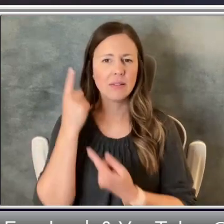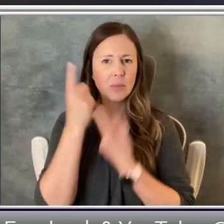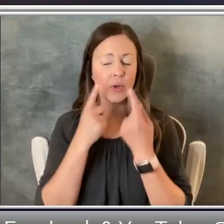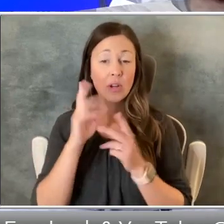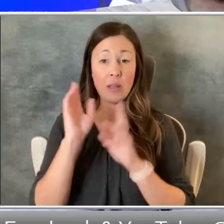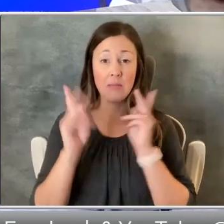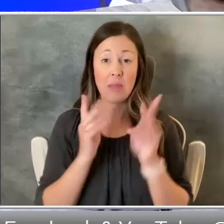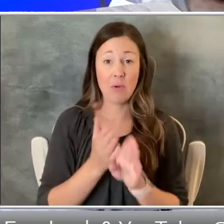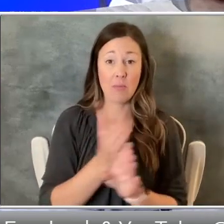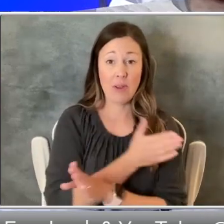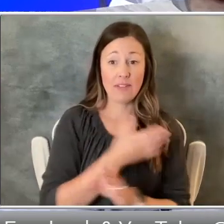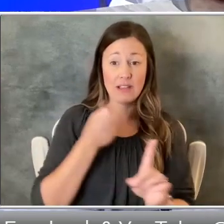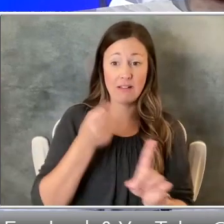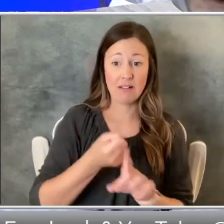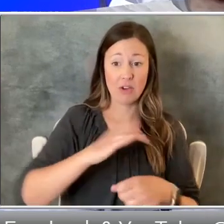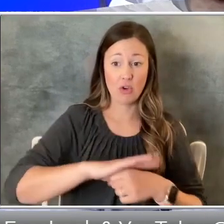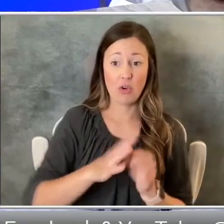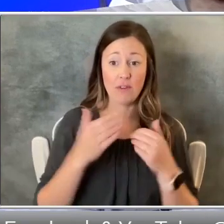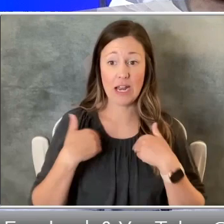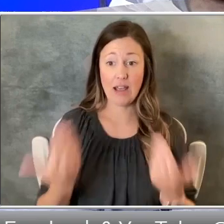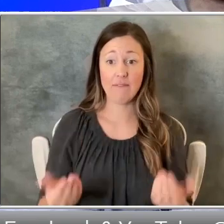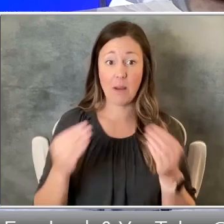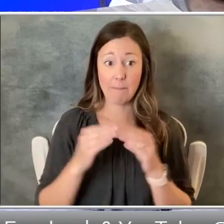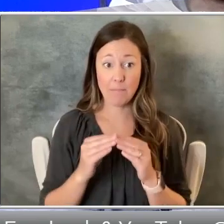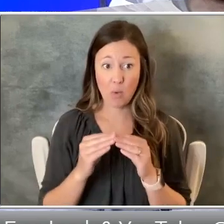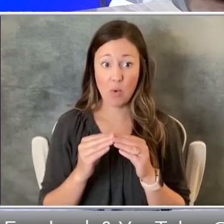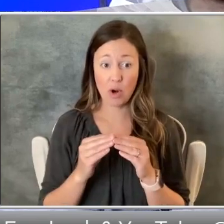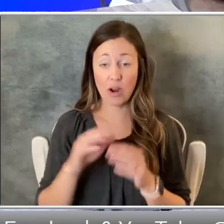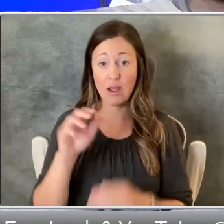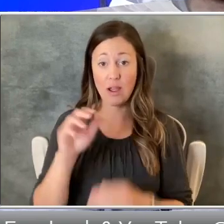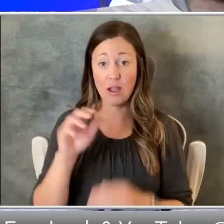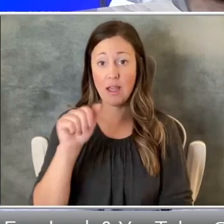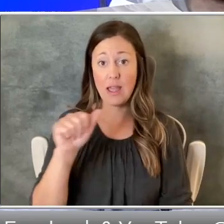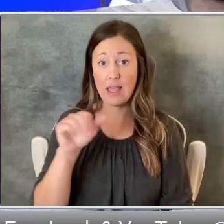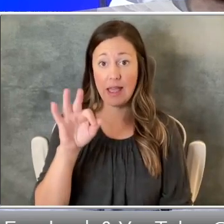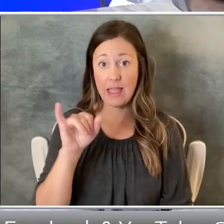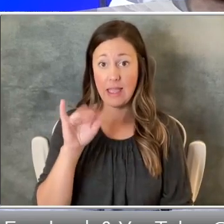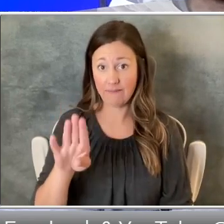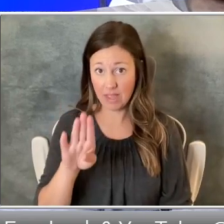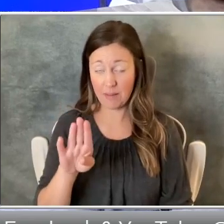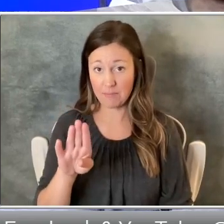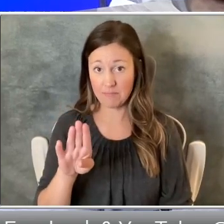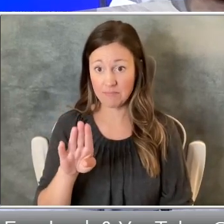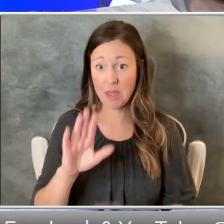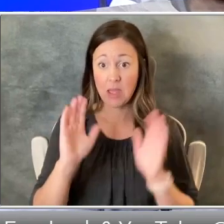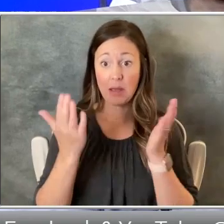with COVID have a higher incidence of AFib compared to those who have not had the virus.